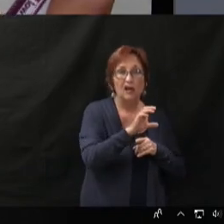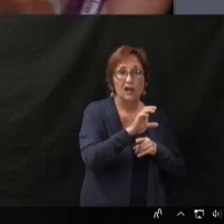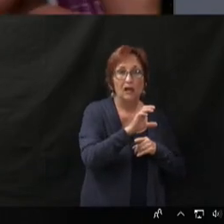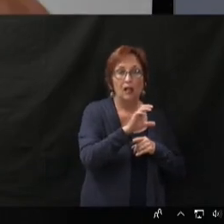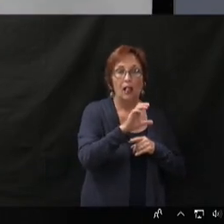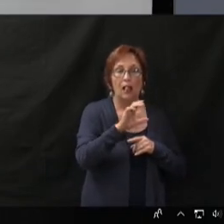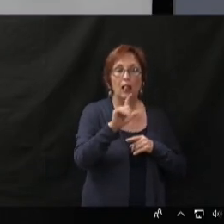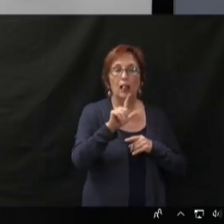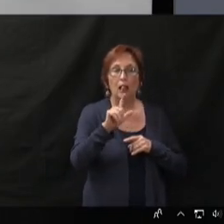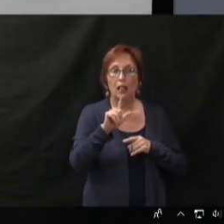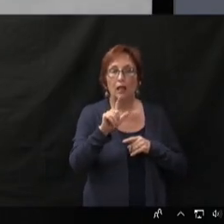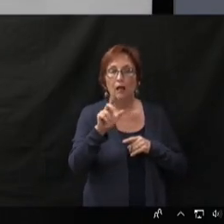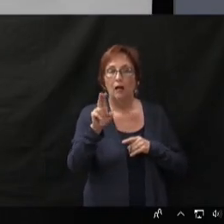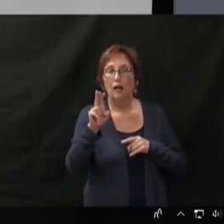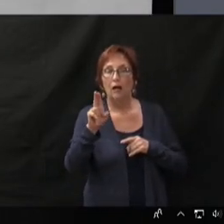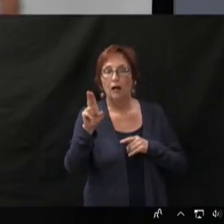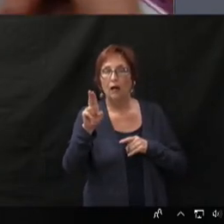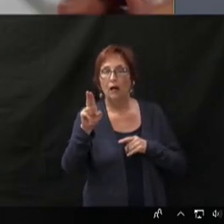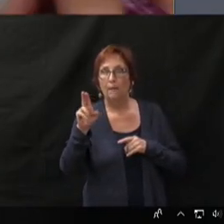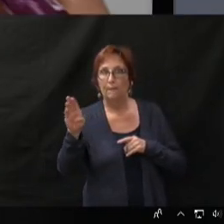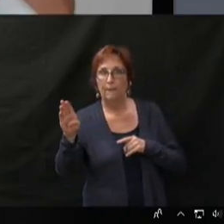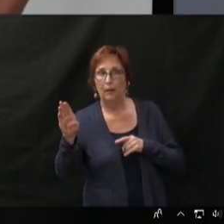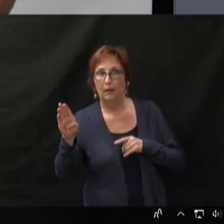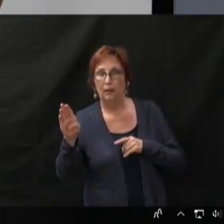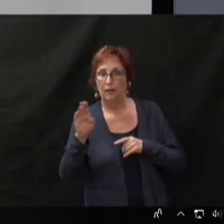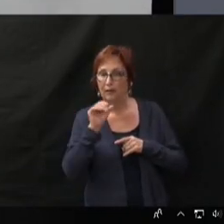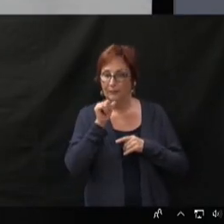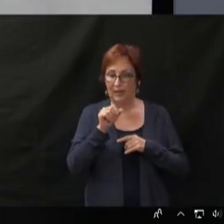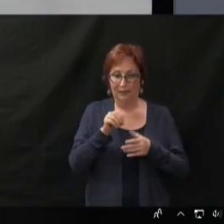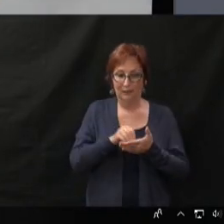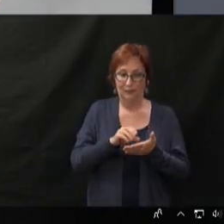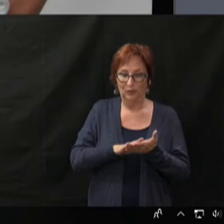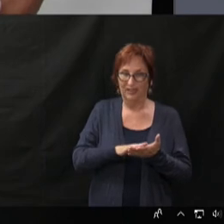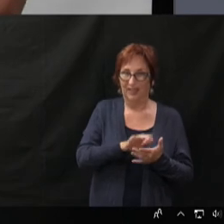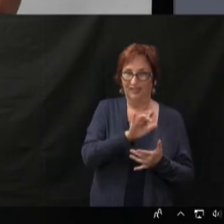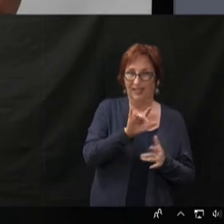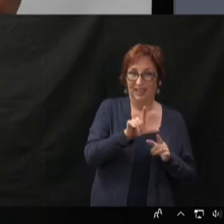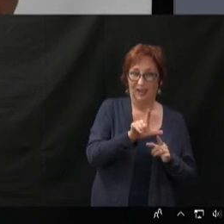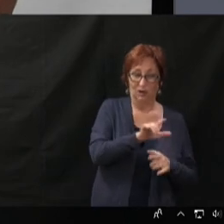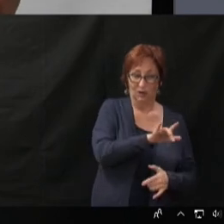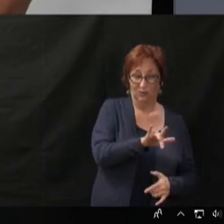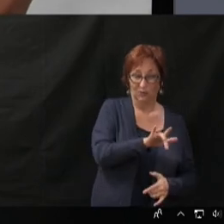K-l-u-b. I'm not going to put the letter because I'm not sure what it is yet.